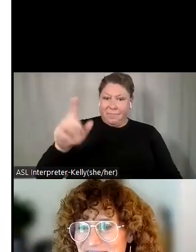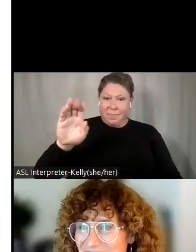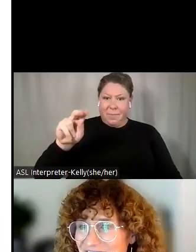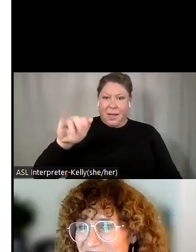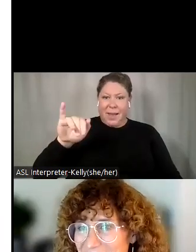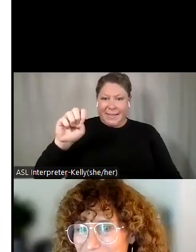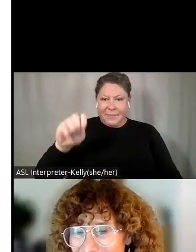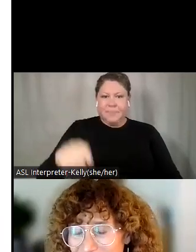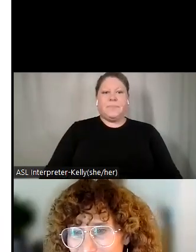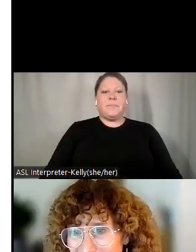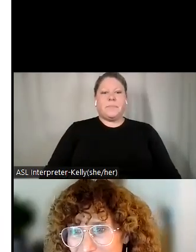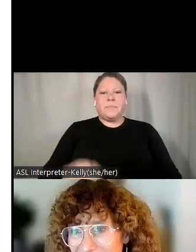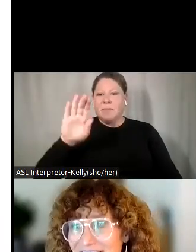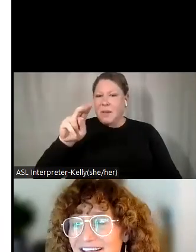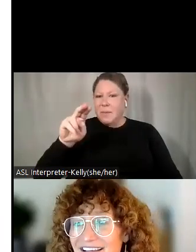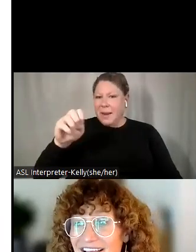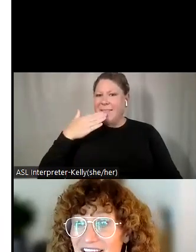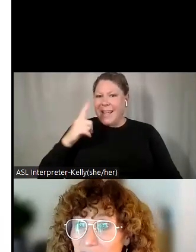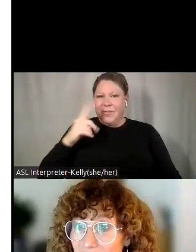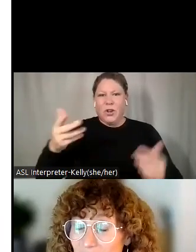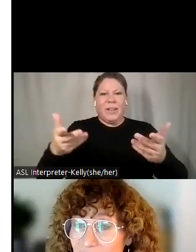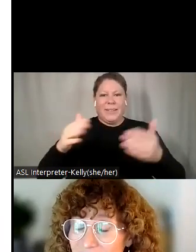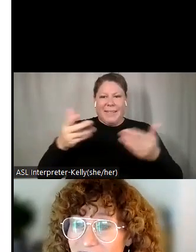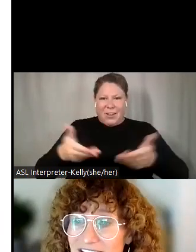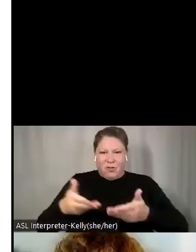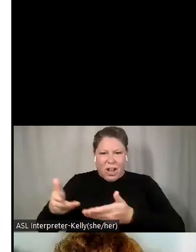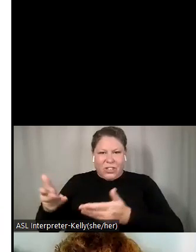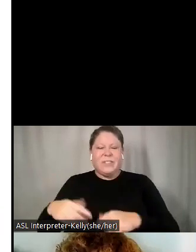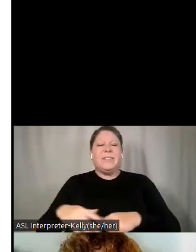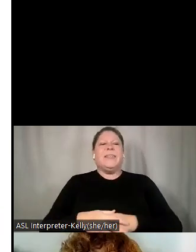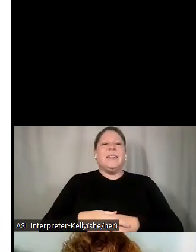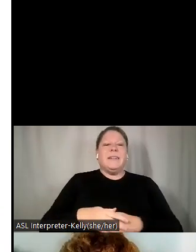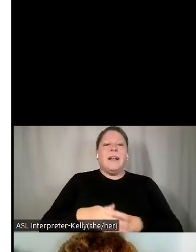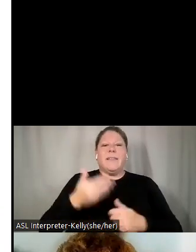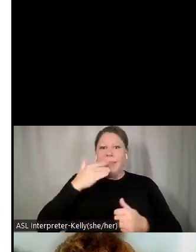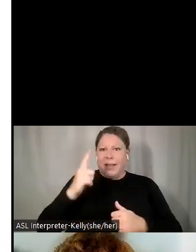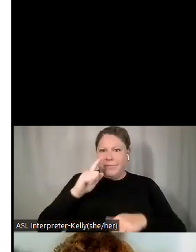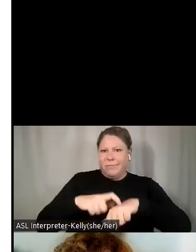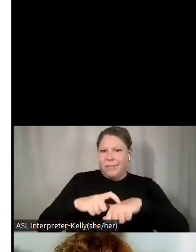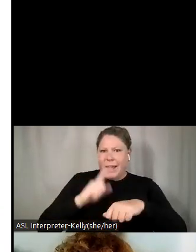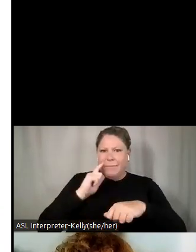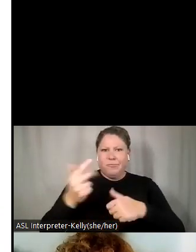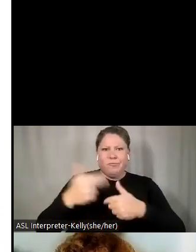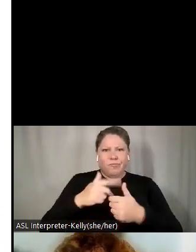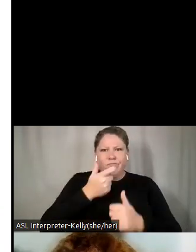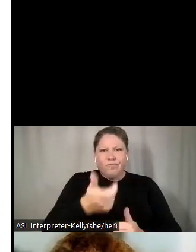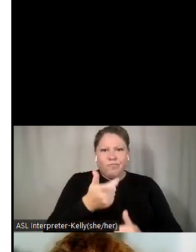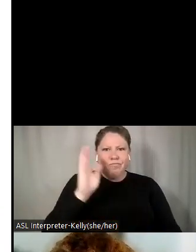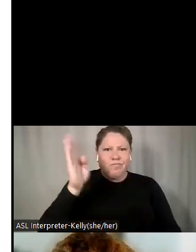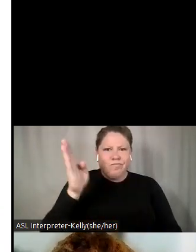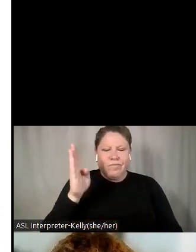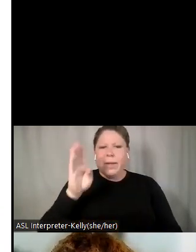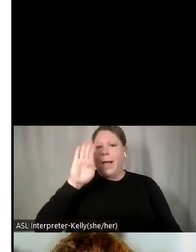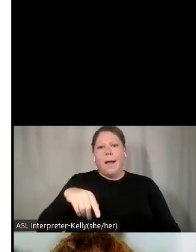Thank you, Talia. Thank you for the introduction. And thank you, everyone, for taking the time to join us this afternoon. I know everyone's so